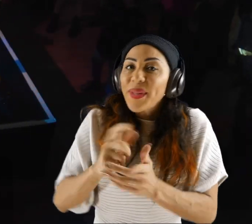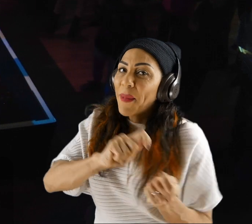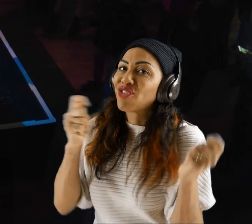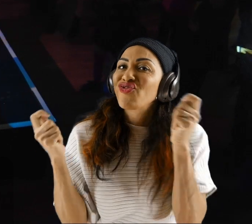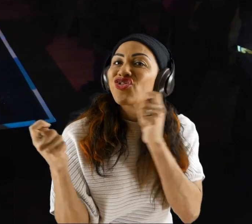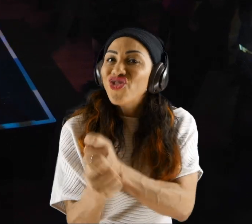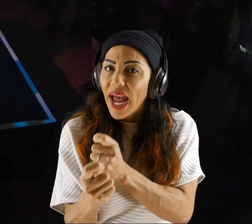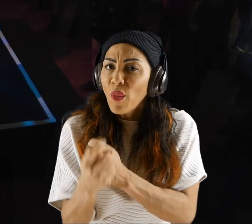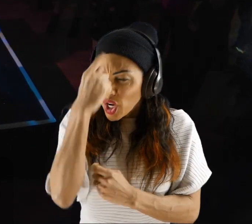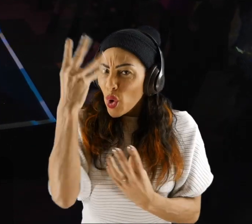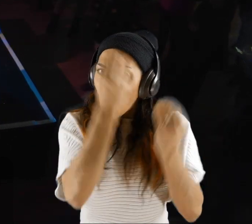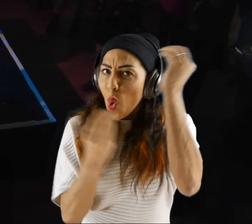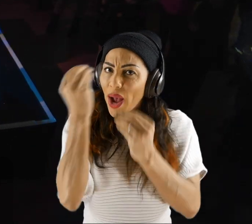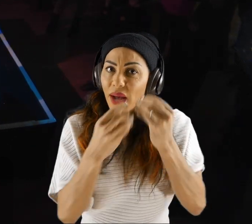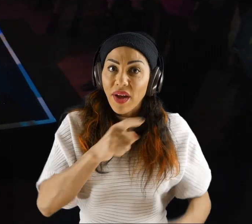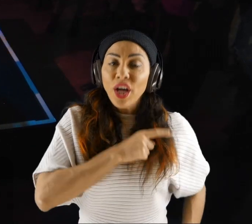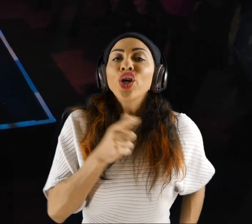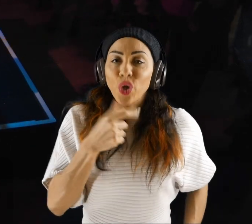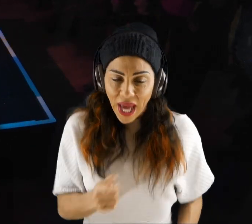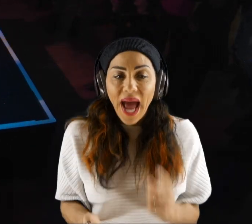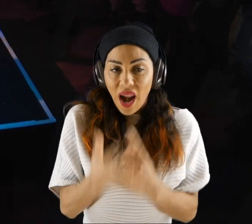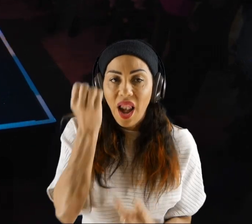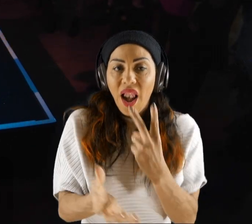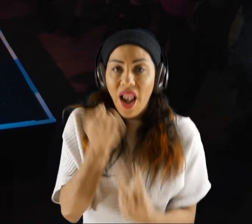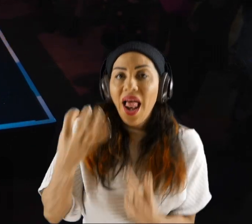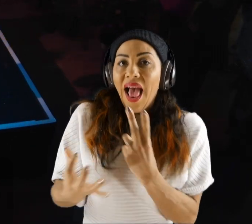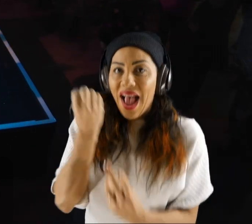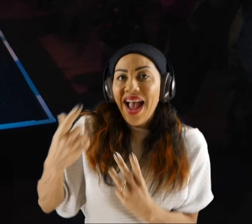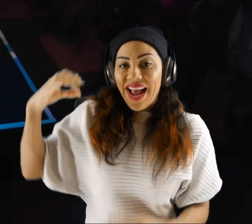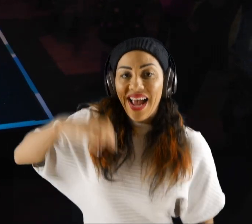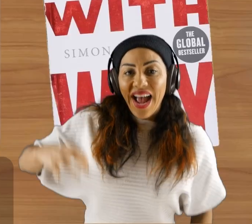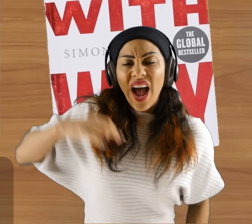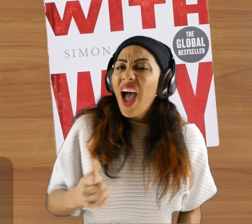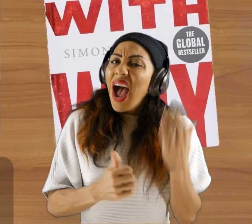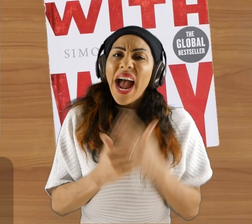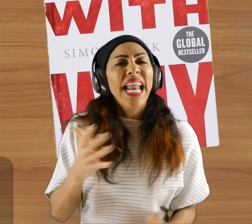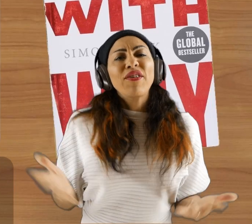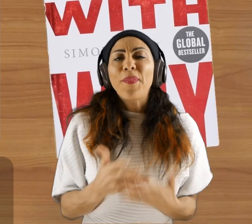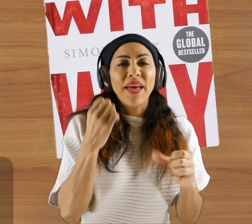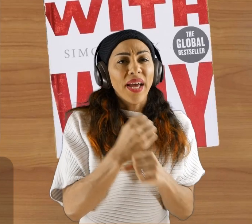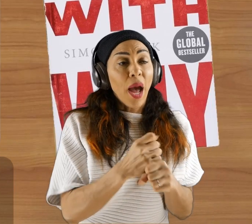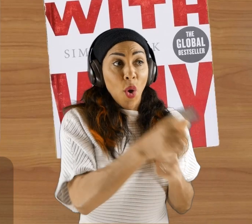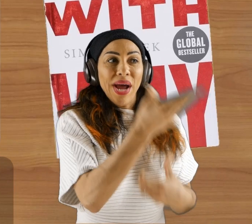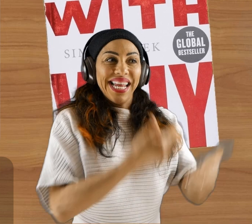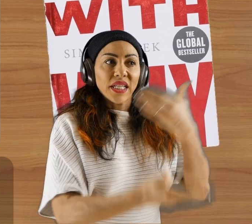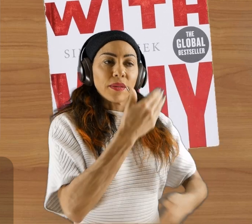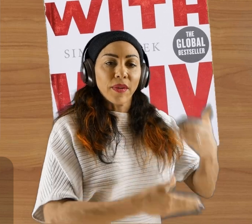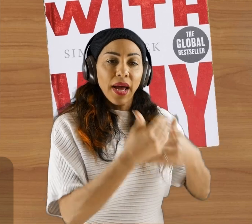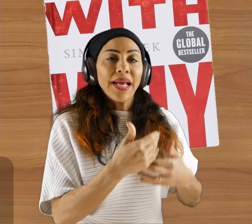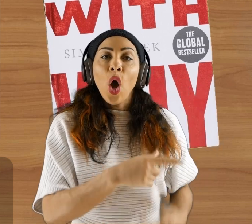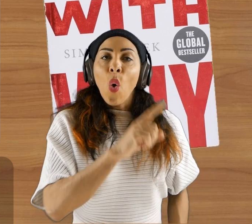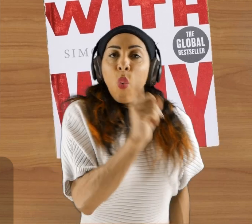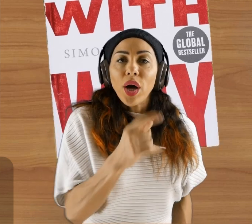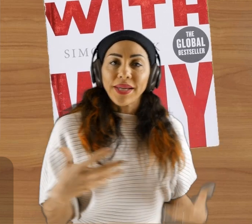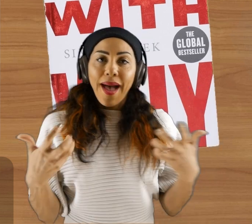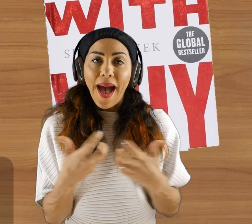who share beliefs, then you can make change. Cause when you figure out why, you could be like the van and play long-term games. I don't normally play Simon Says, but I'll listen to Simon when